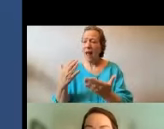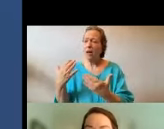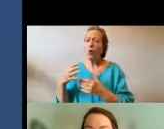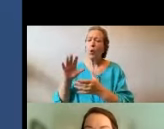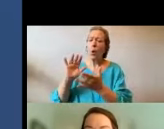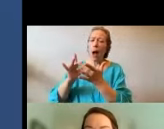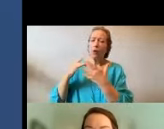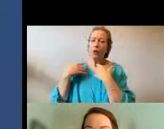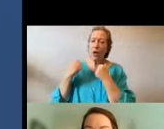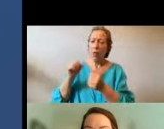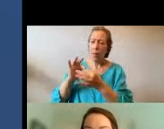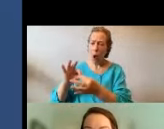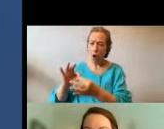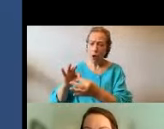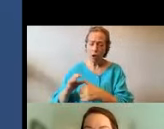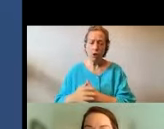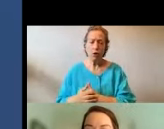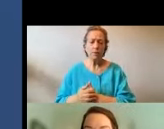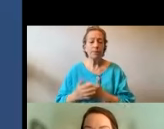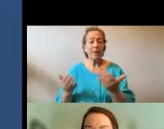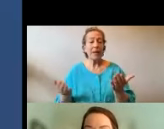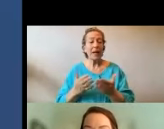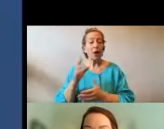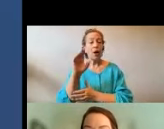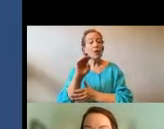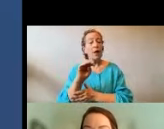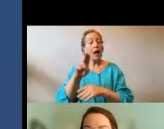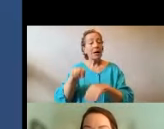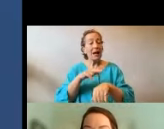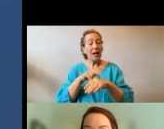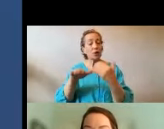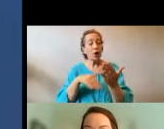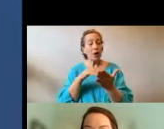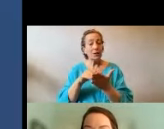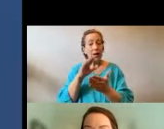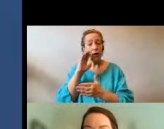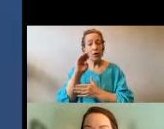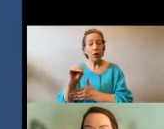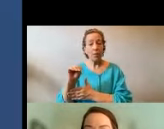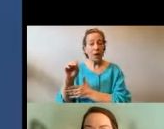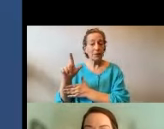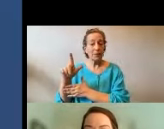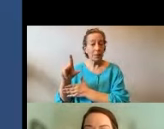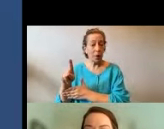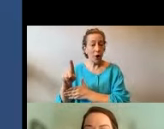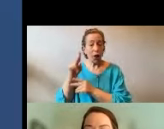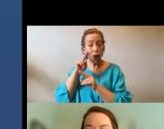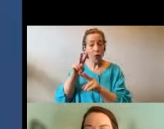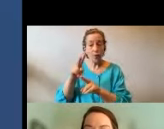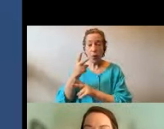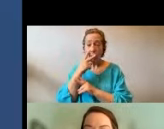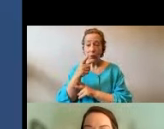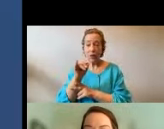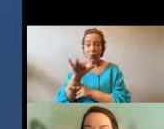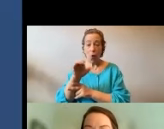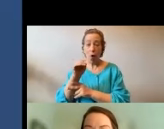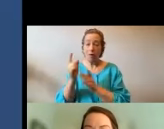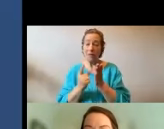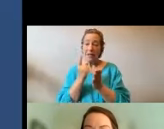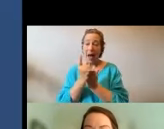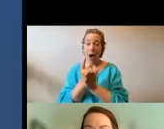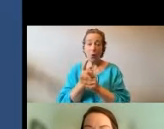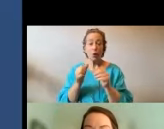with us. Those of us here at the National Center for Medical Legal Partnership look forward to seeing those of you on the office hours so we can continue